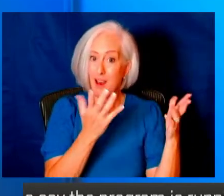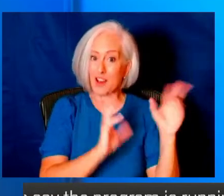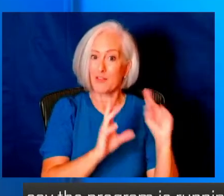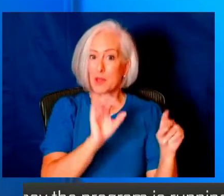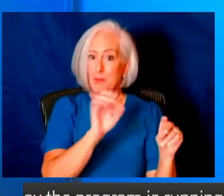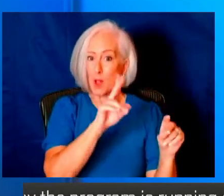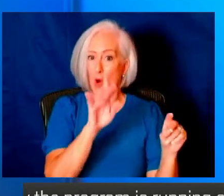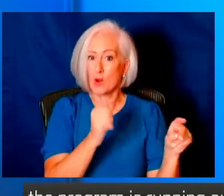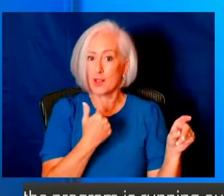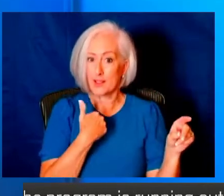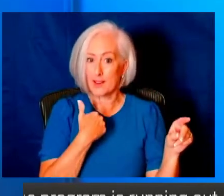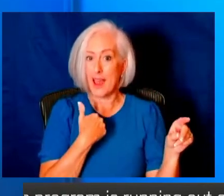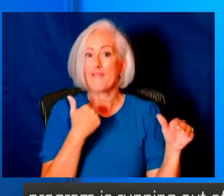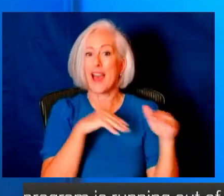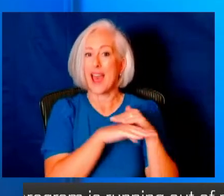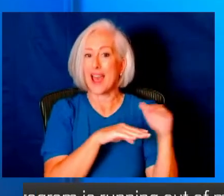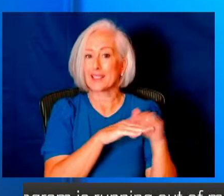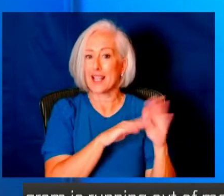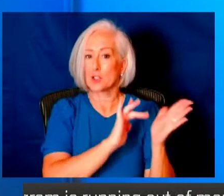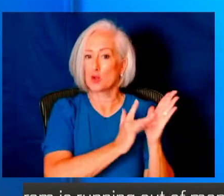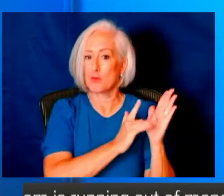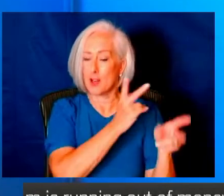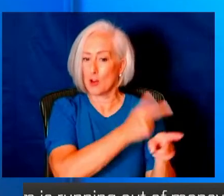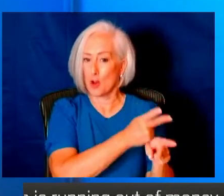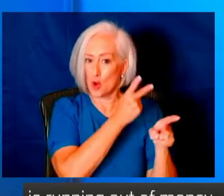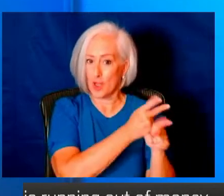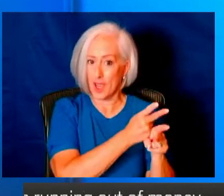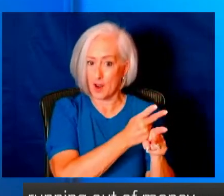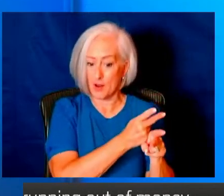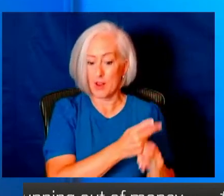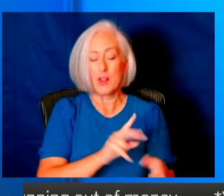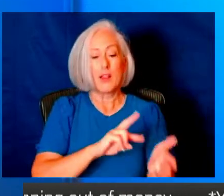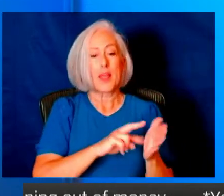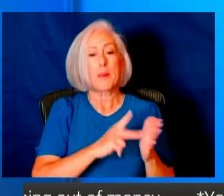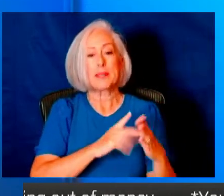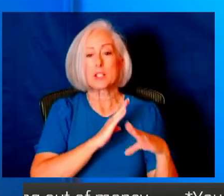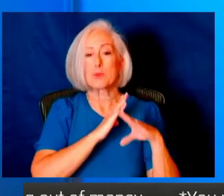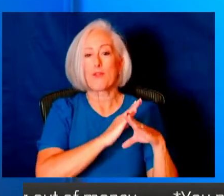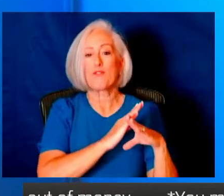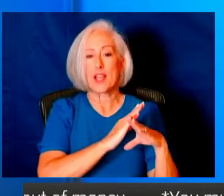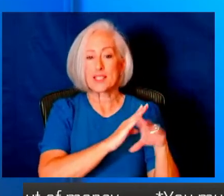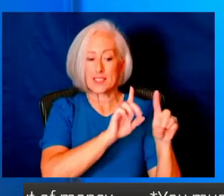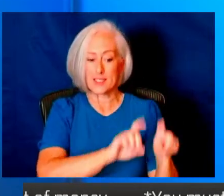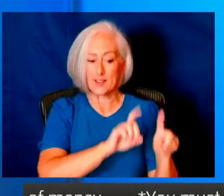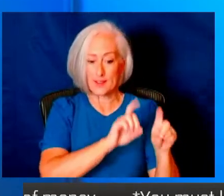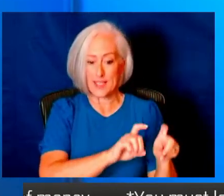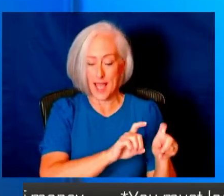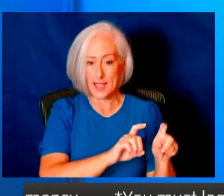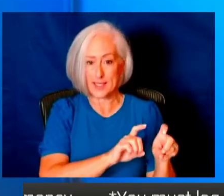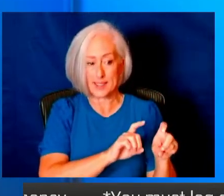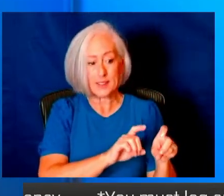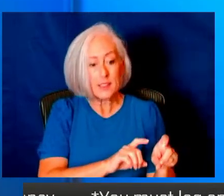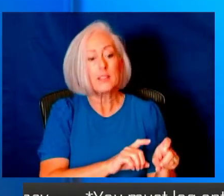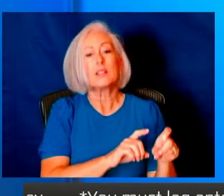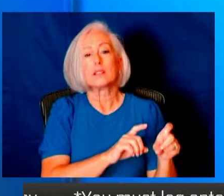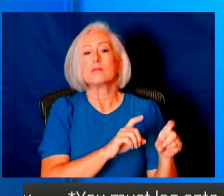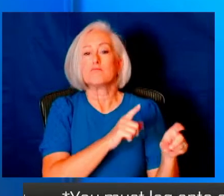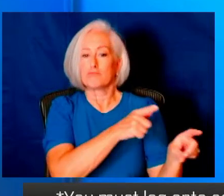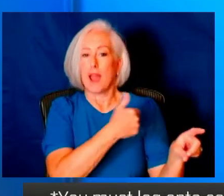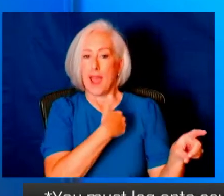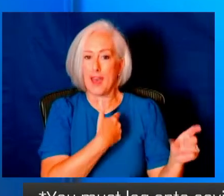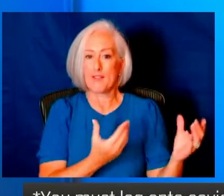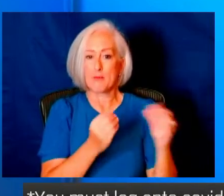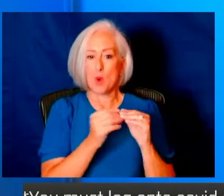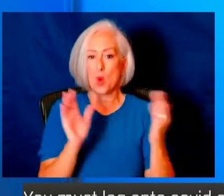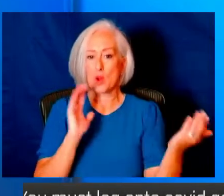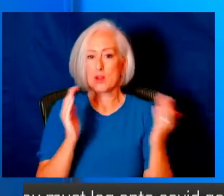medical care. And so some of those preventive screening services, you're seeing more of that versus here in Kansas City. In Birmingham,